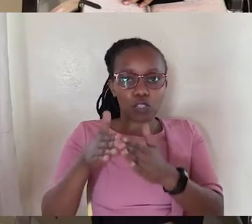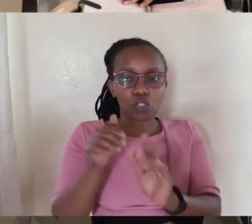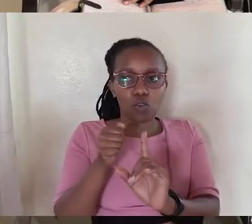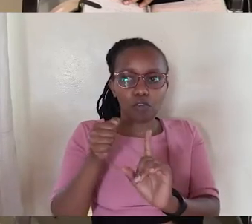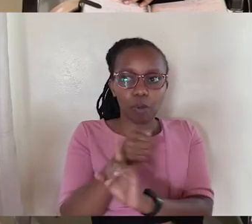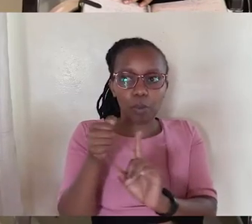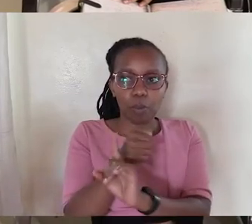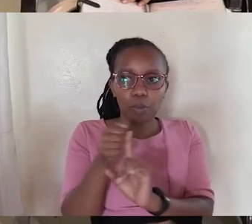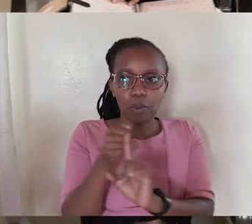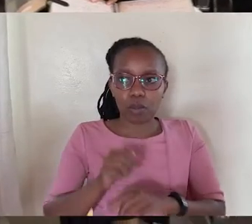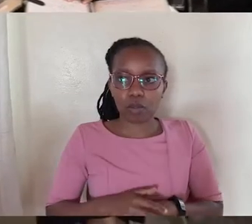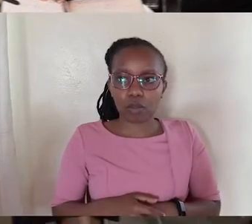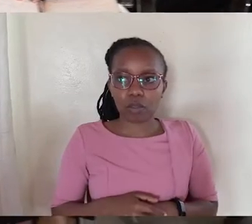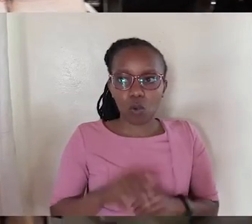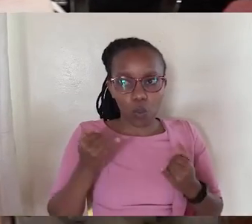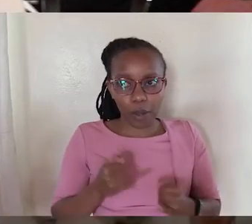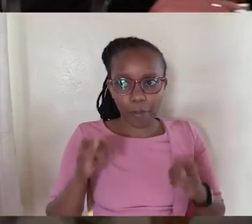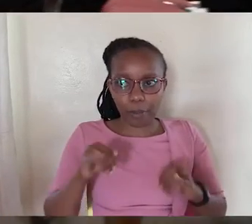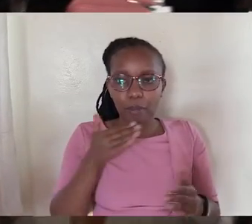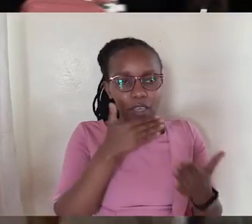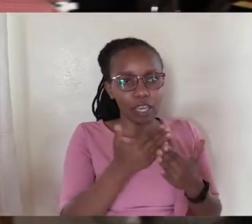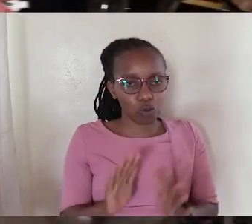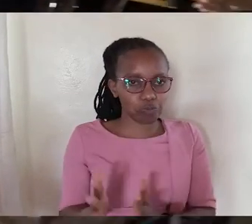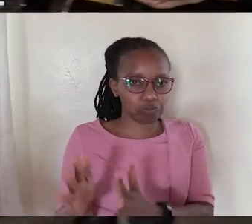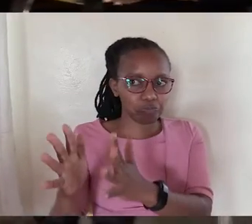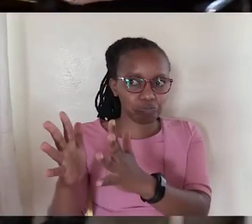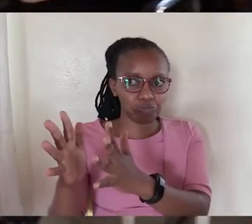violence will be implemented.